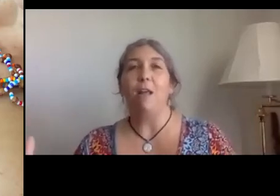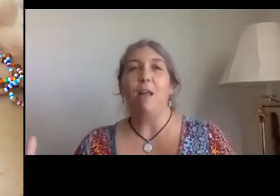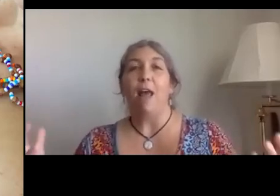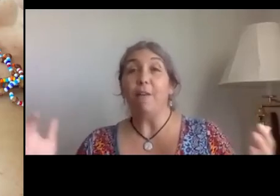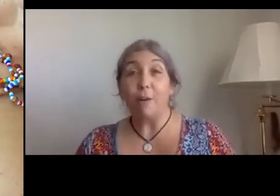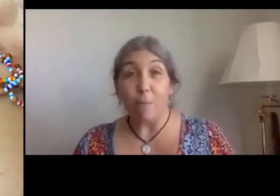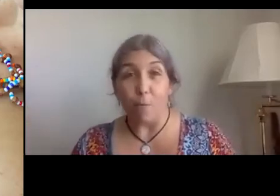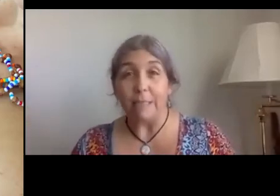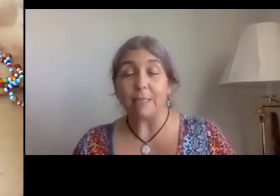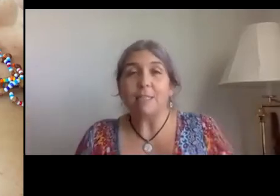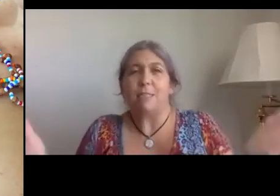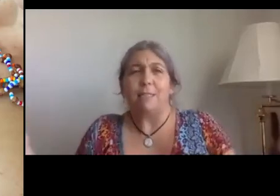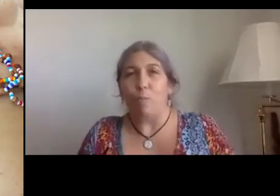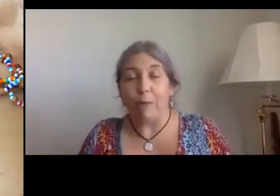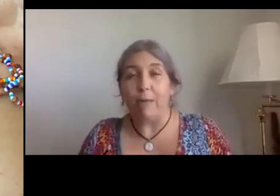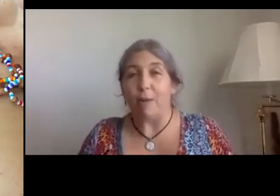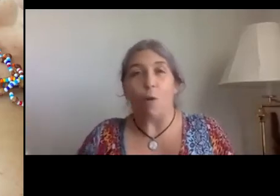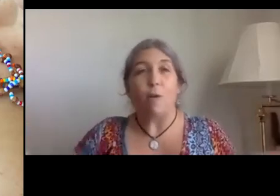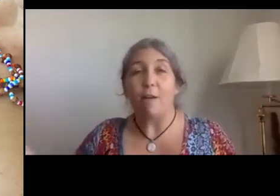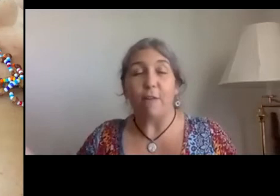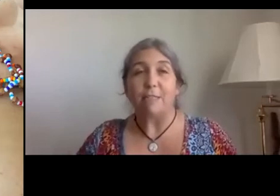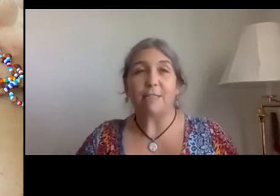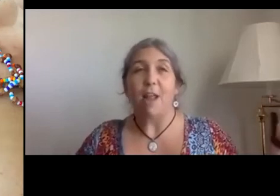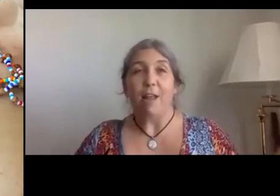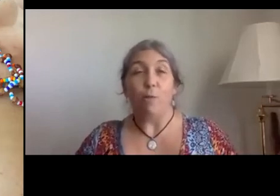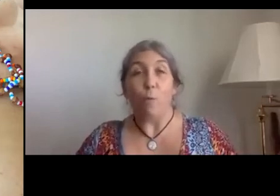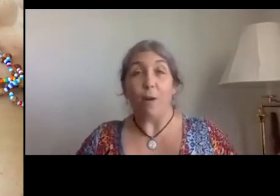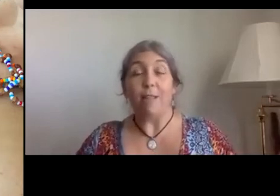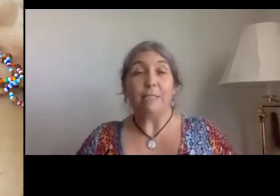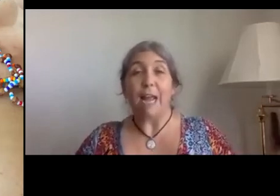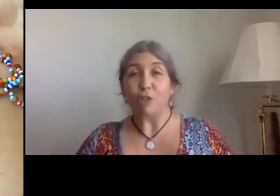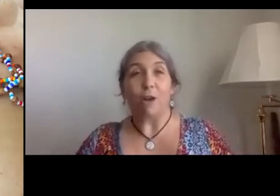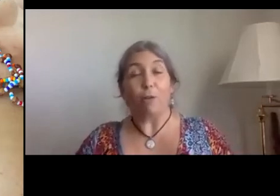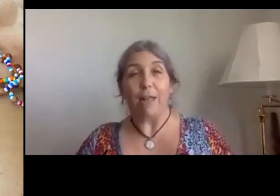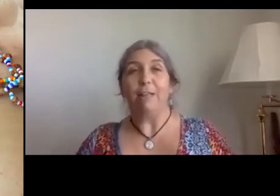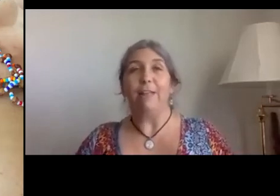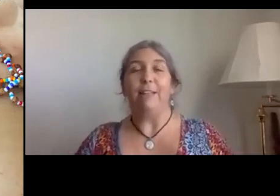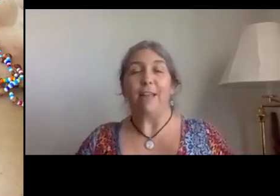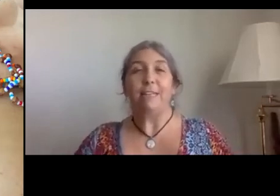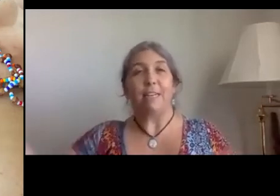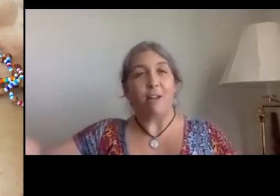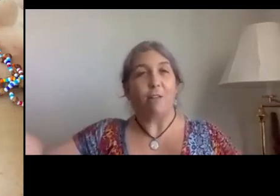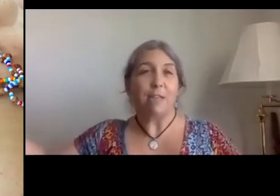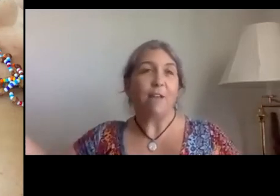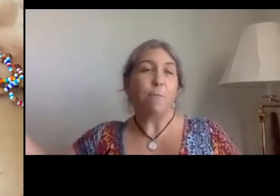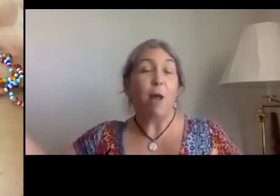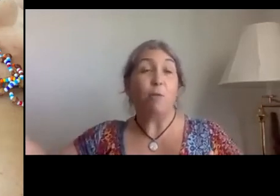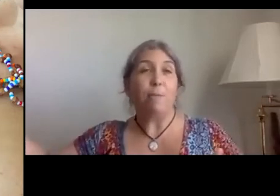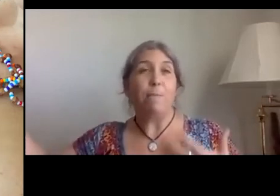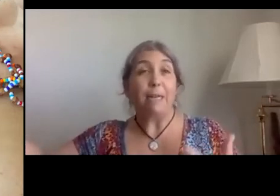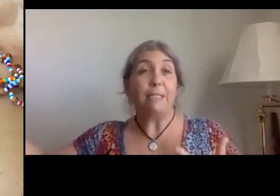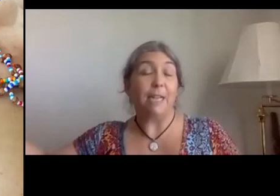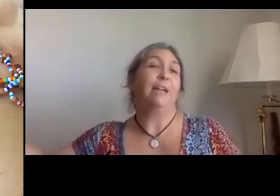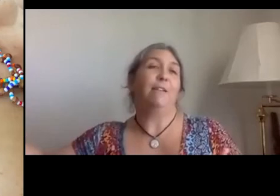be every moment, because we, you know, none of us who are in this session are likely like sitting on the side of a